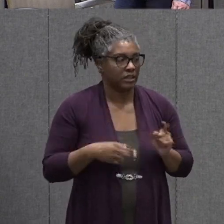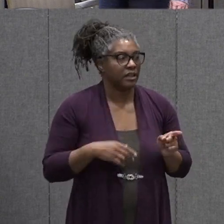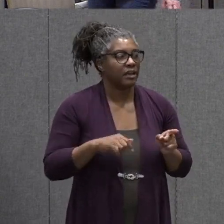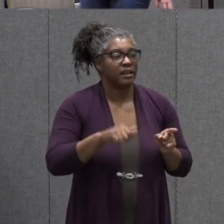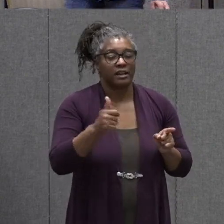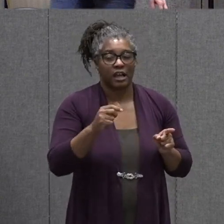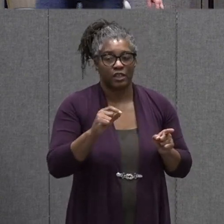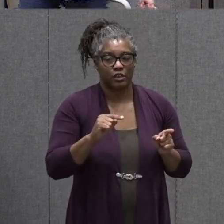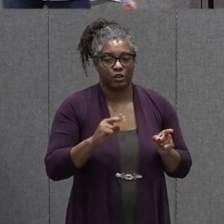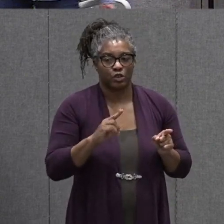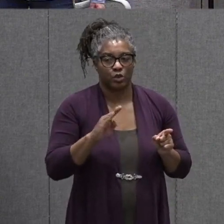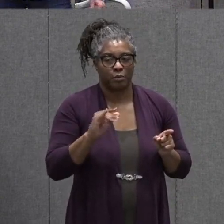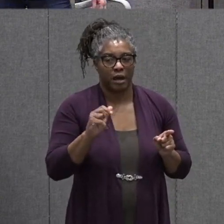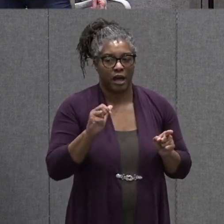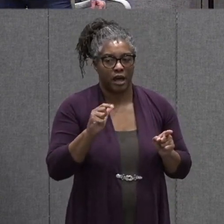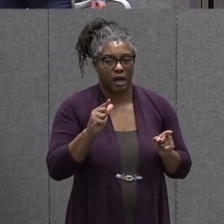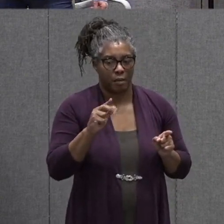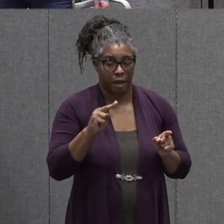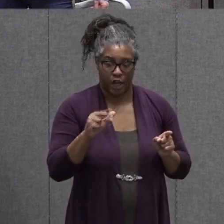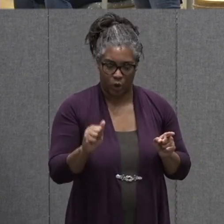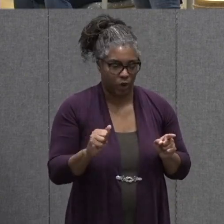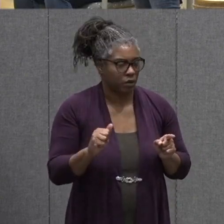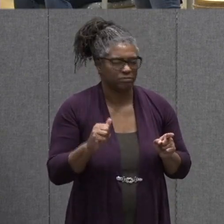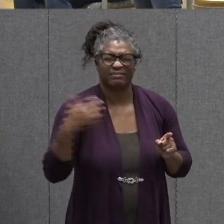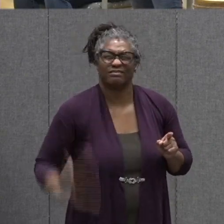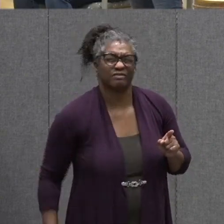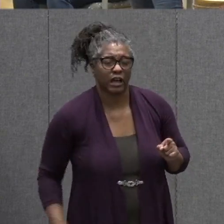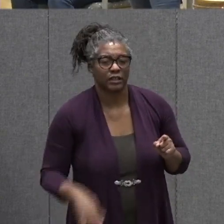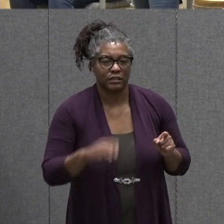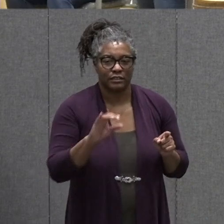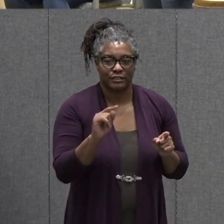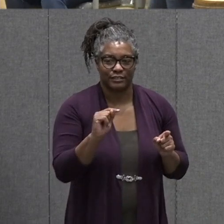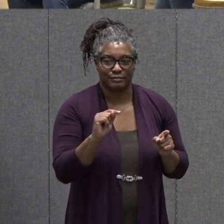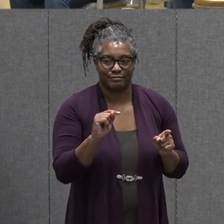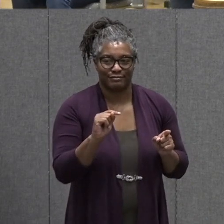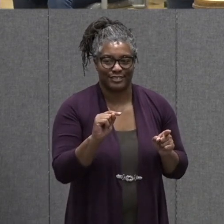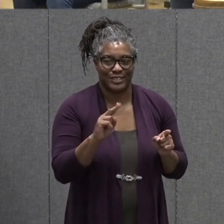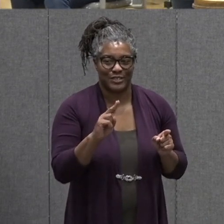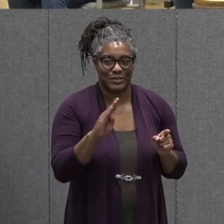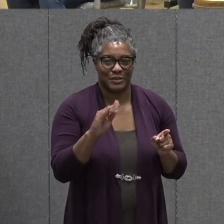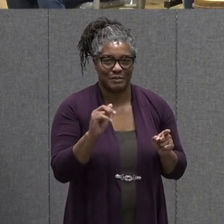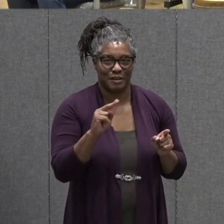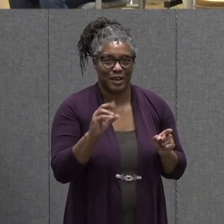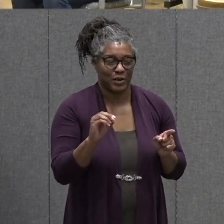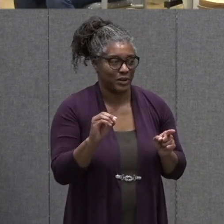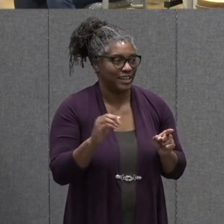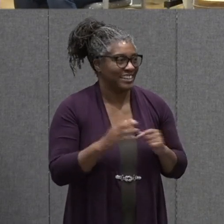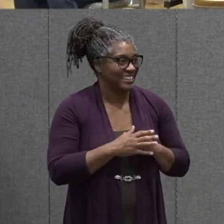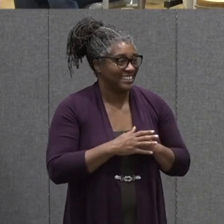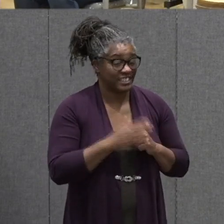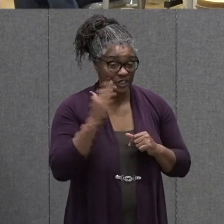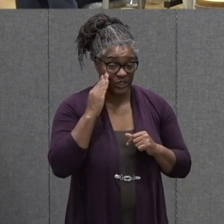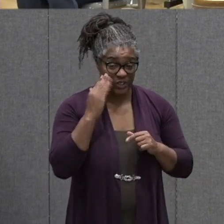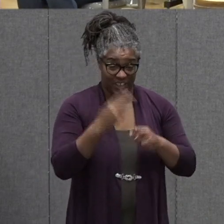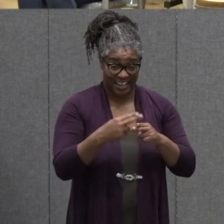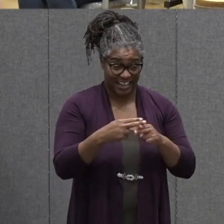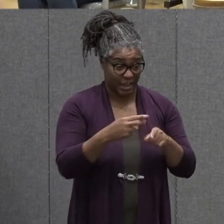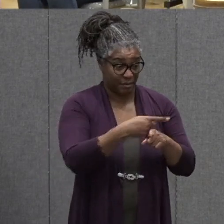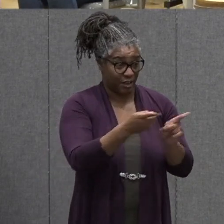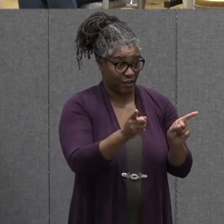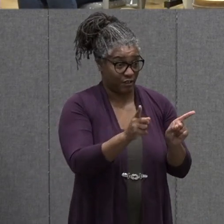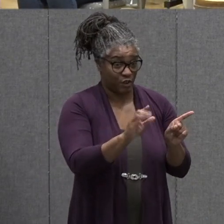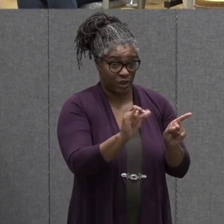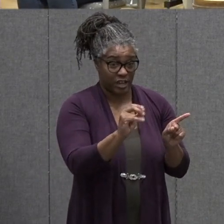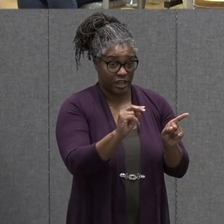your instrument? I think it's a tuna can and a spoon. Perfect. Do you know the name of these instruments? What is the name of